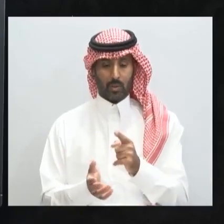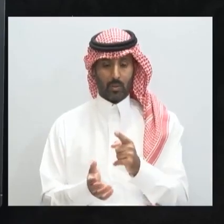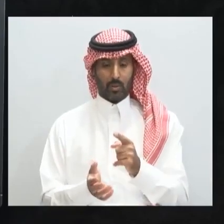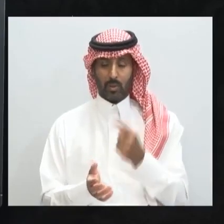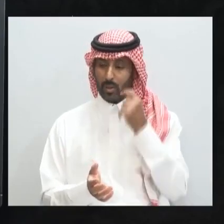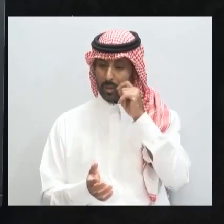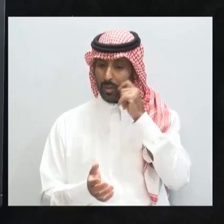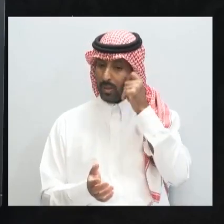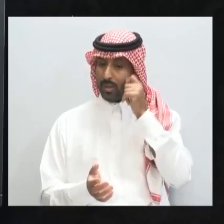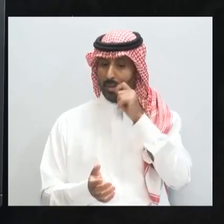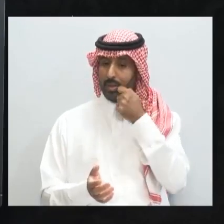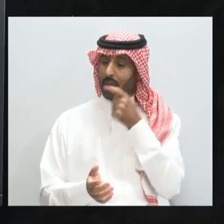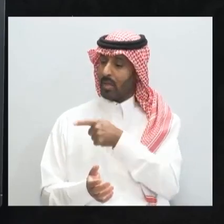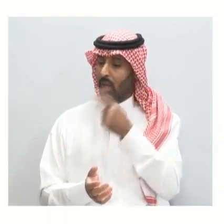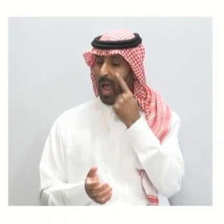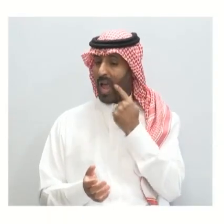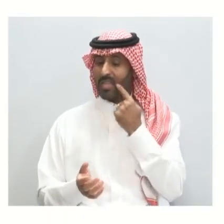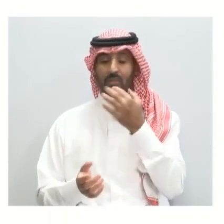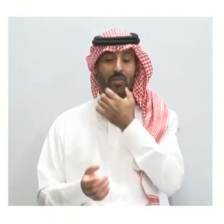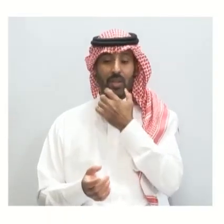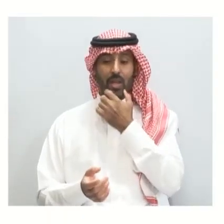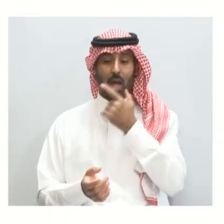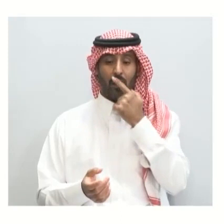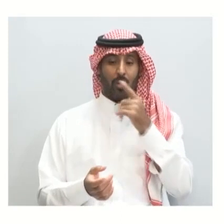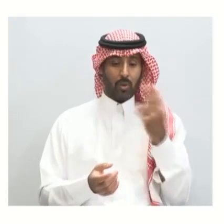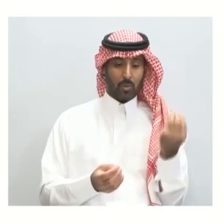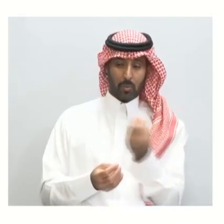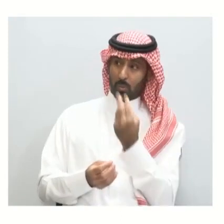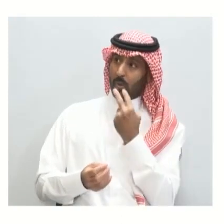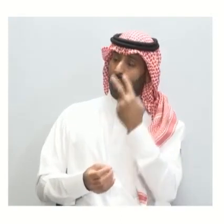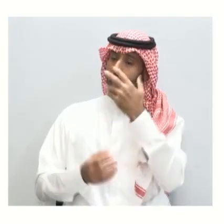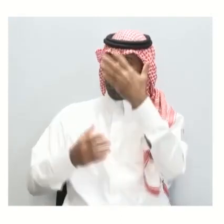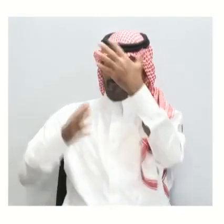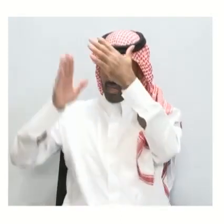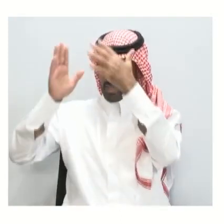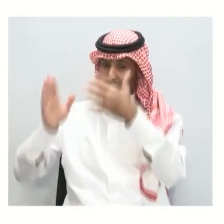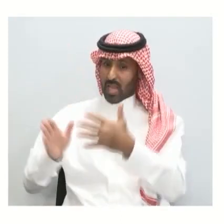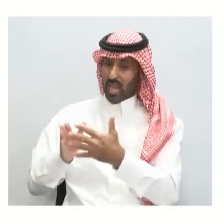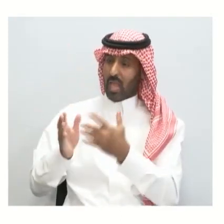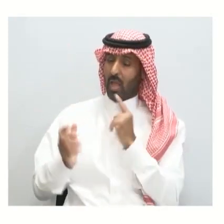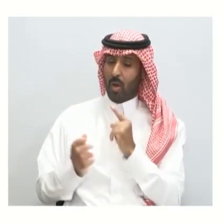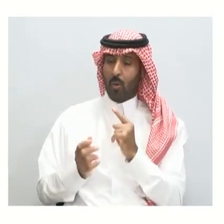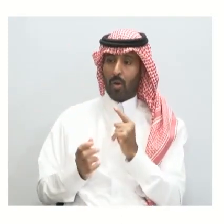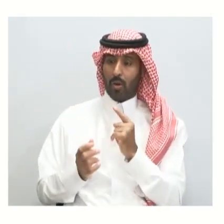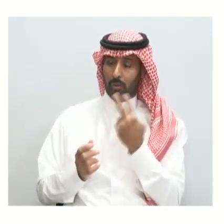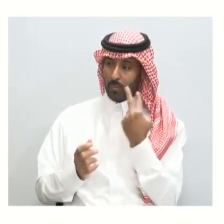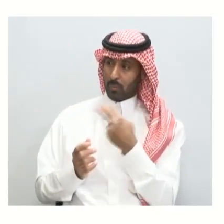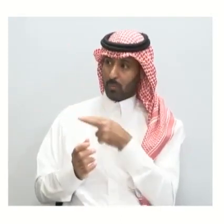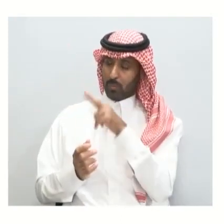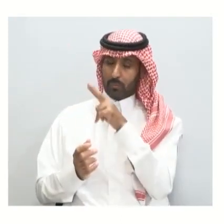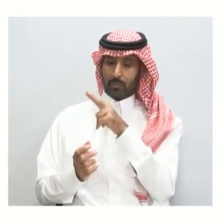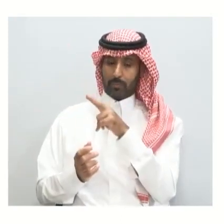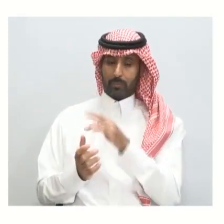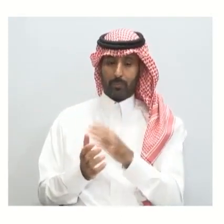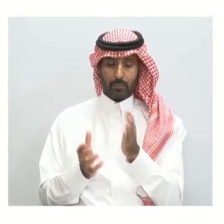When he lived in Riyadh, he often drove by Faisaliyah Tower. How can you use one of the forms that we have here?